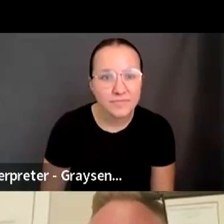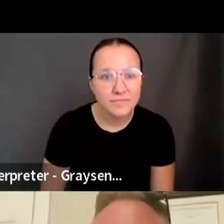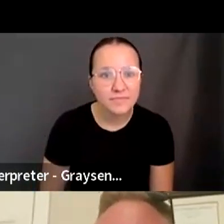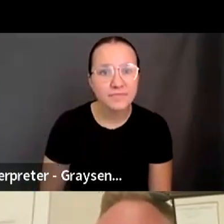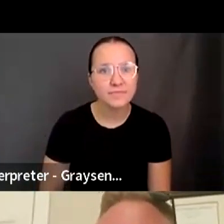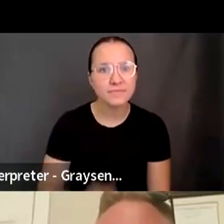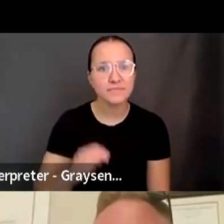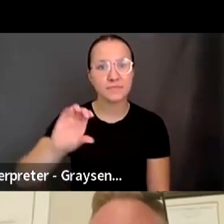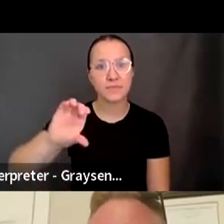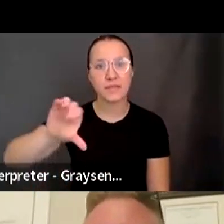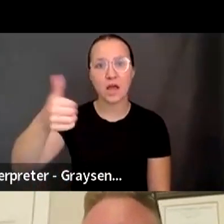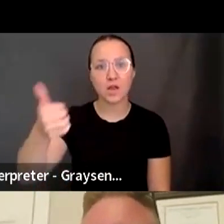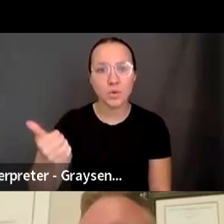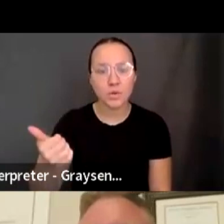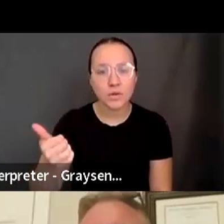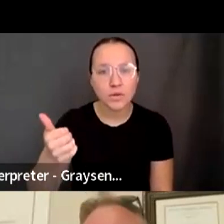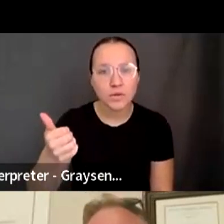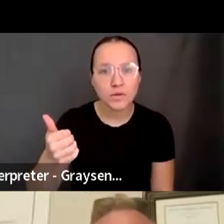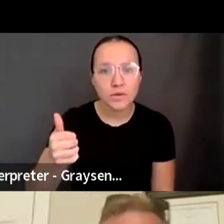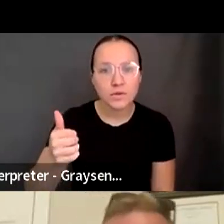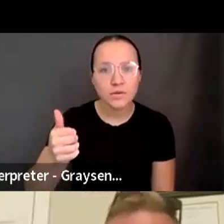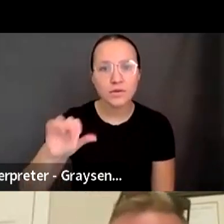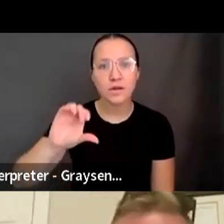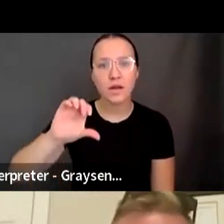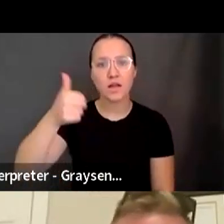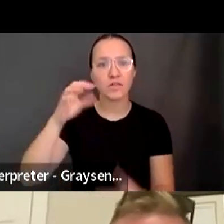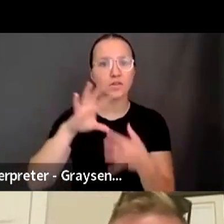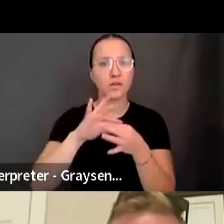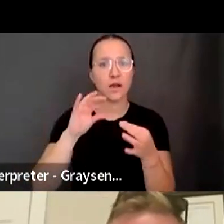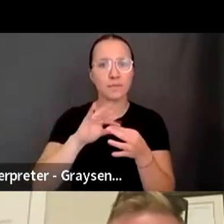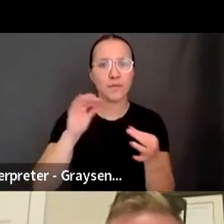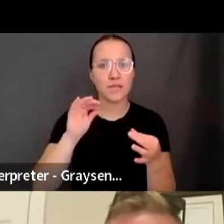Anybody else have any questions?